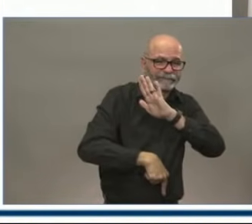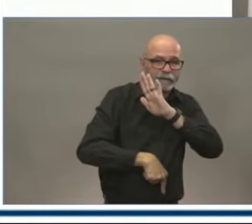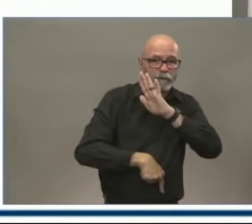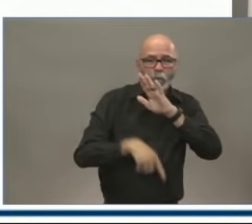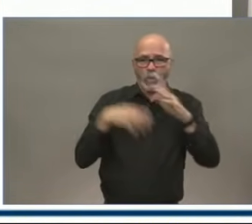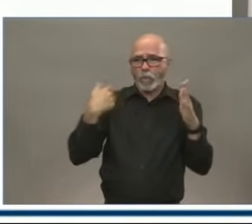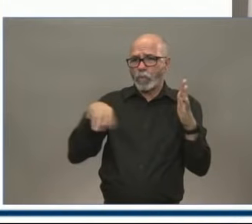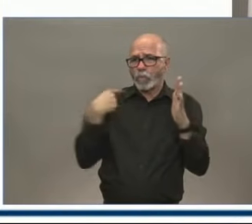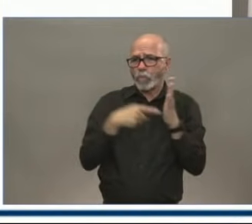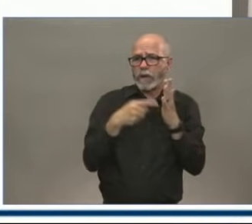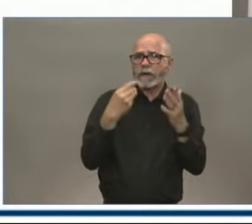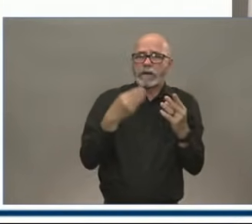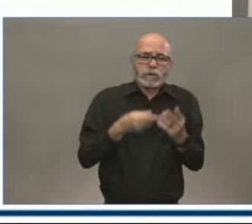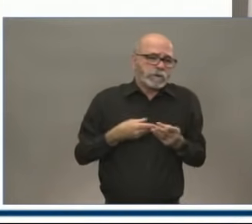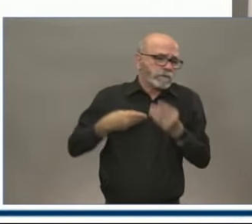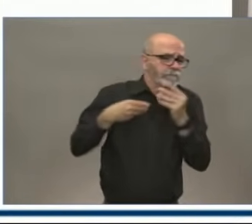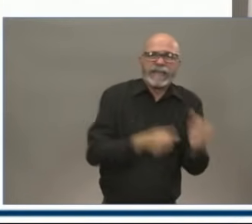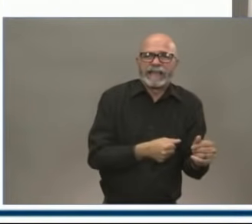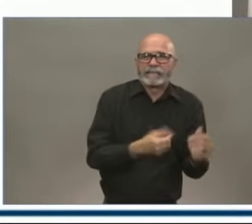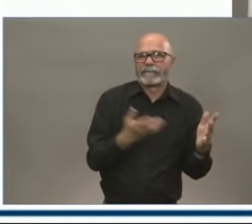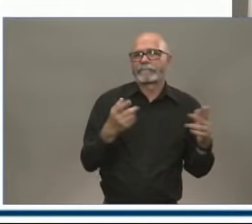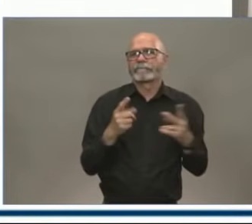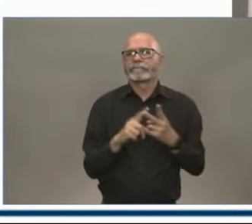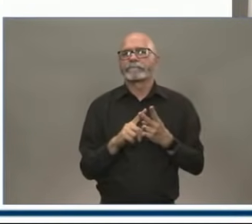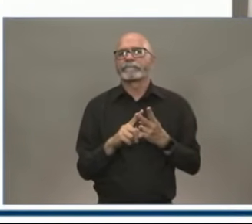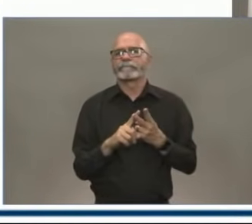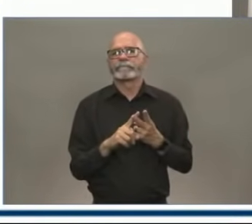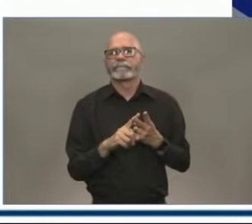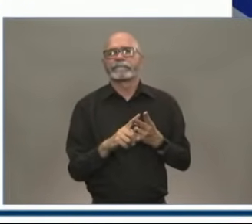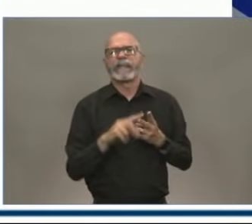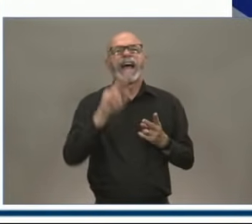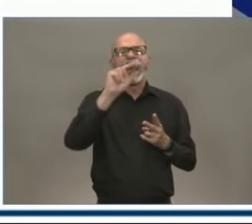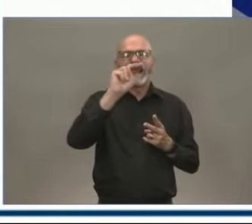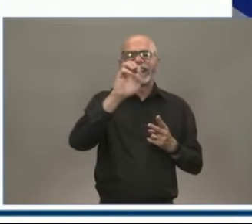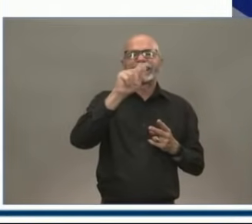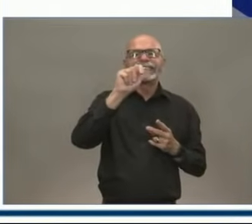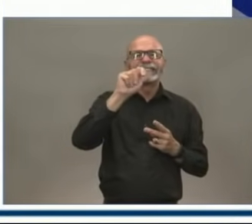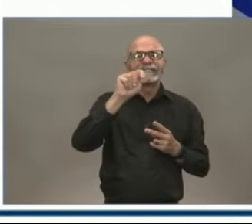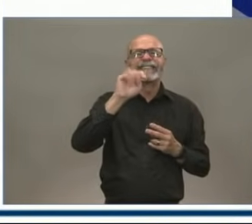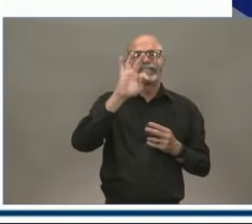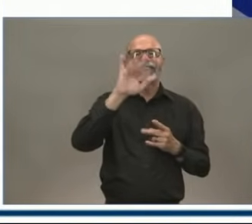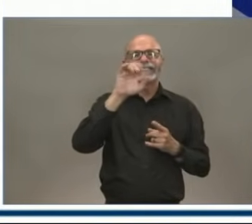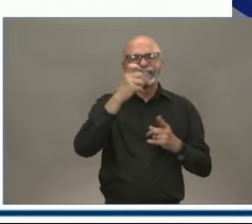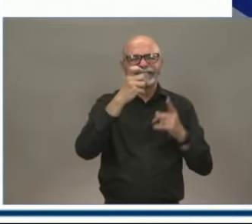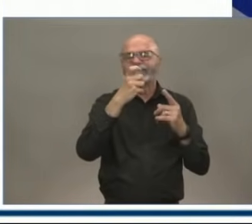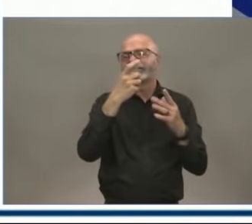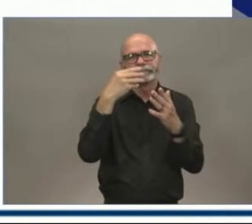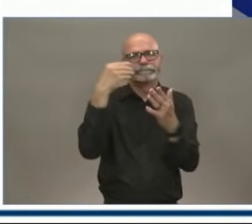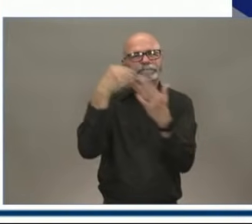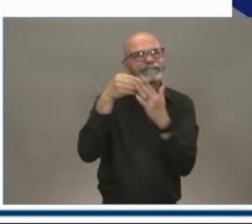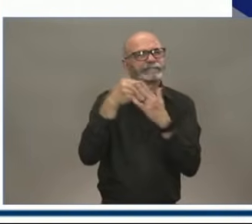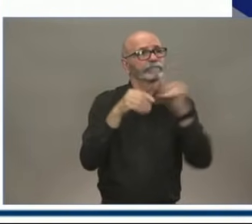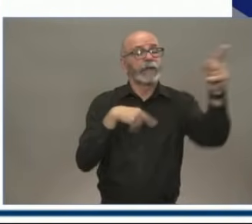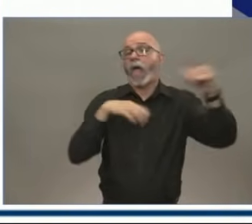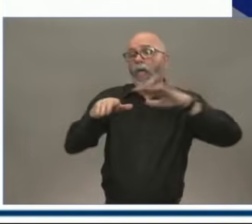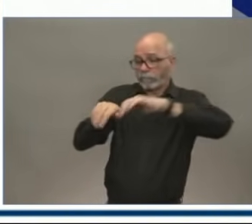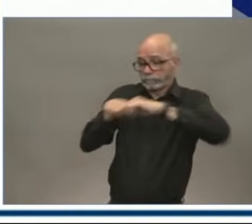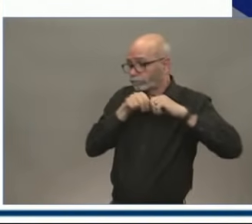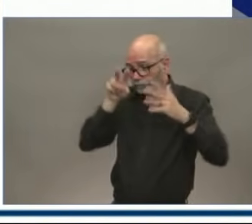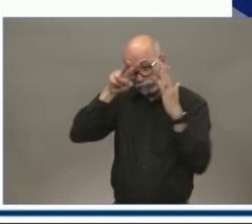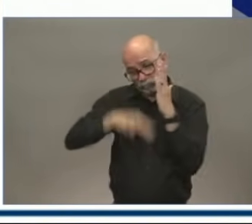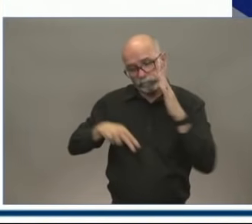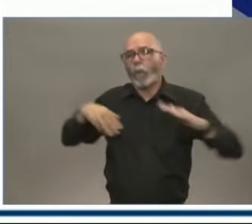So I haven't seen what the Auditor General put out. I'm assuming you're referring to the province. I can tell you very proud of the